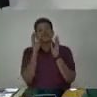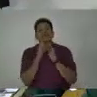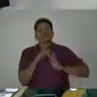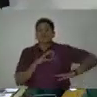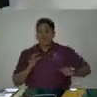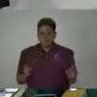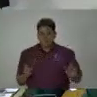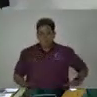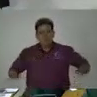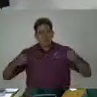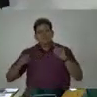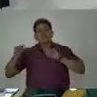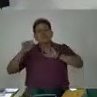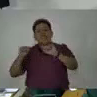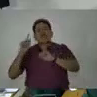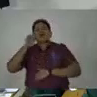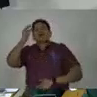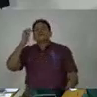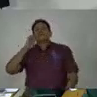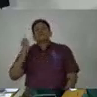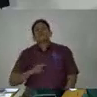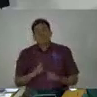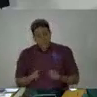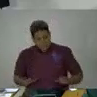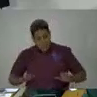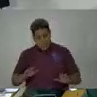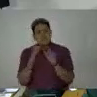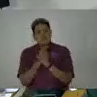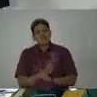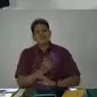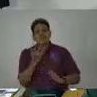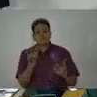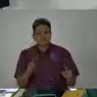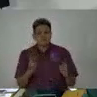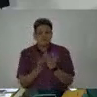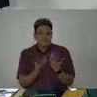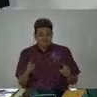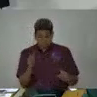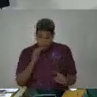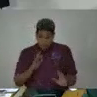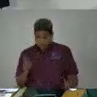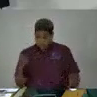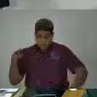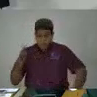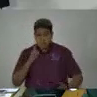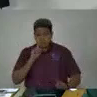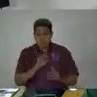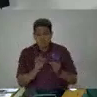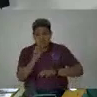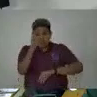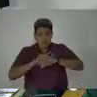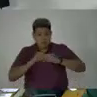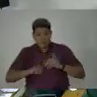committee so that they can consider the report and act appropriately. Madam Speaker, since I spoke twice in this